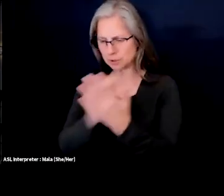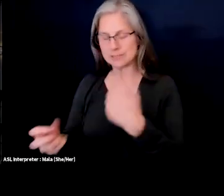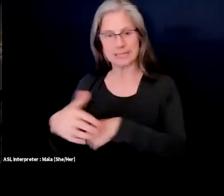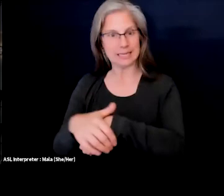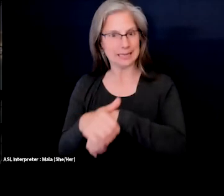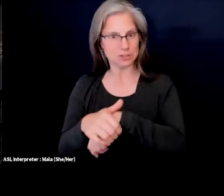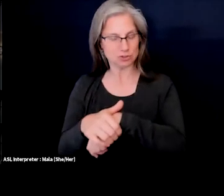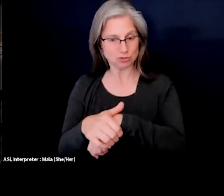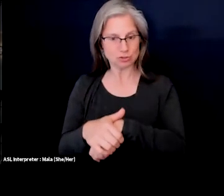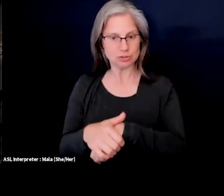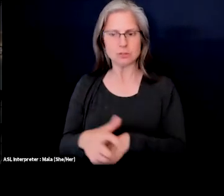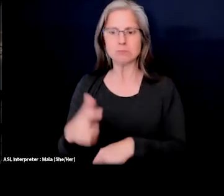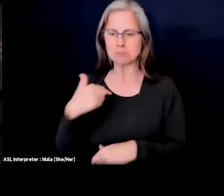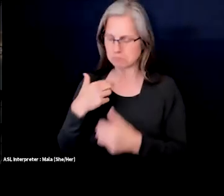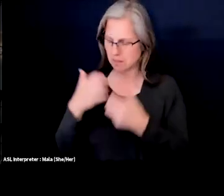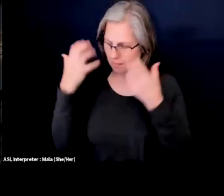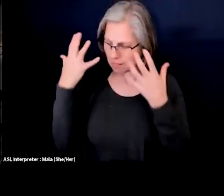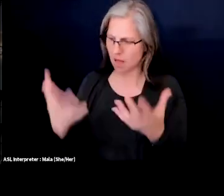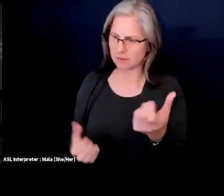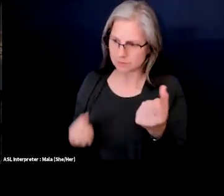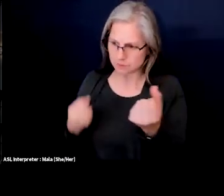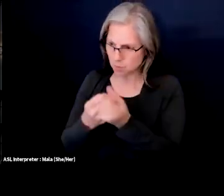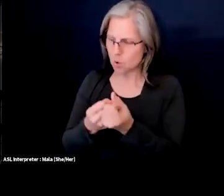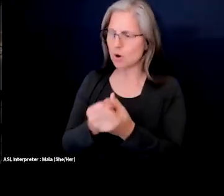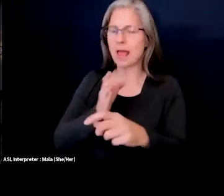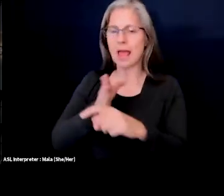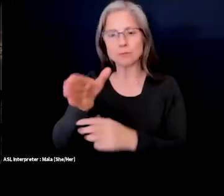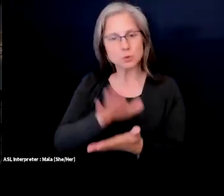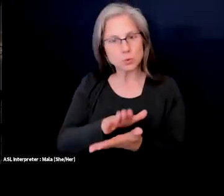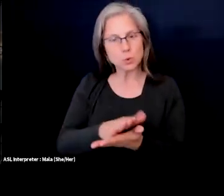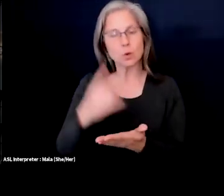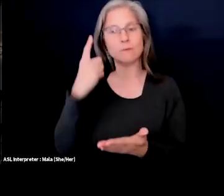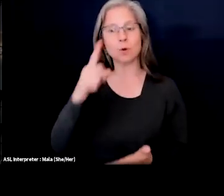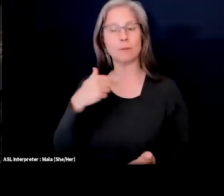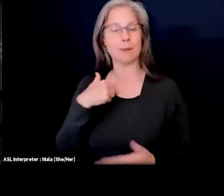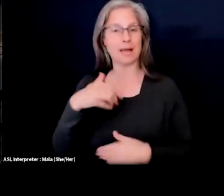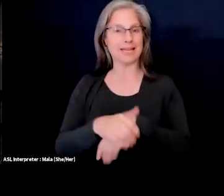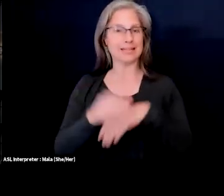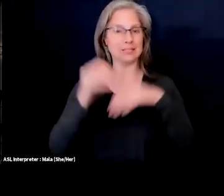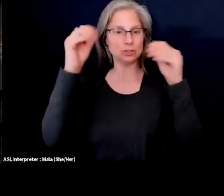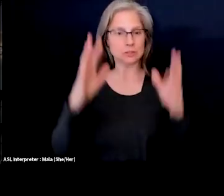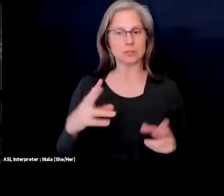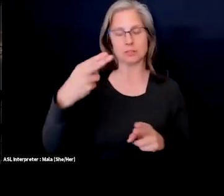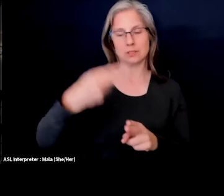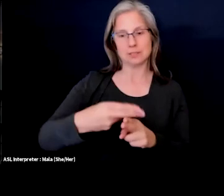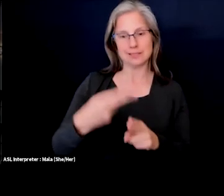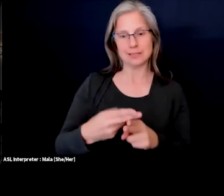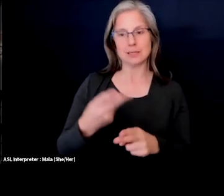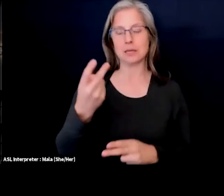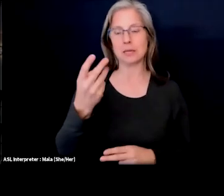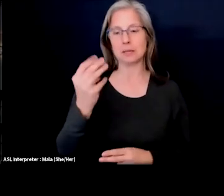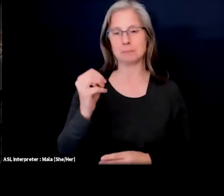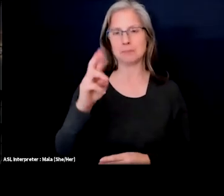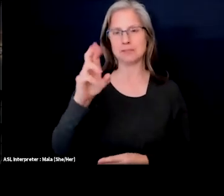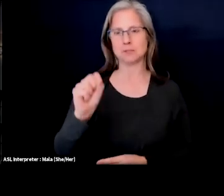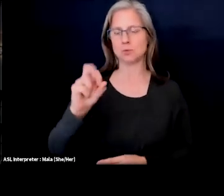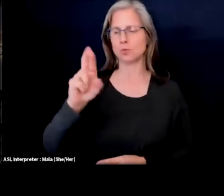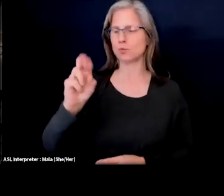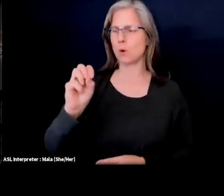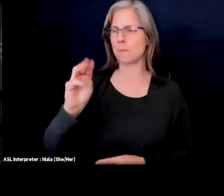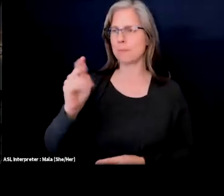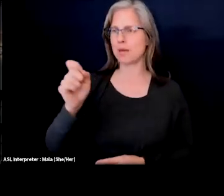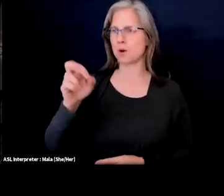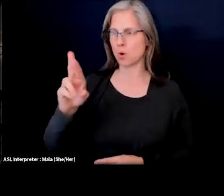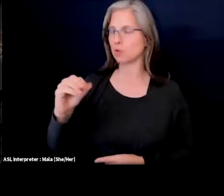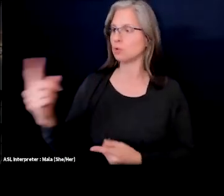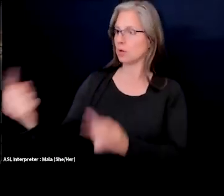English, and I had a lot of support after school from my English teacher. Her name was Mrs. Robledo, and she would come to my house